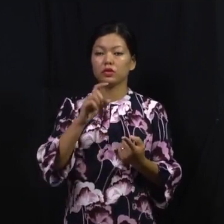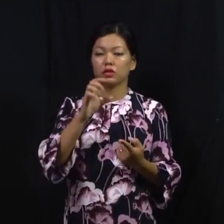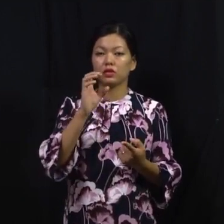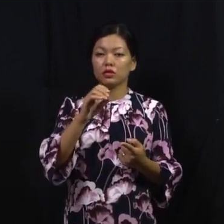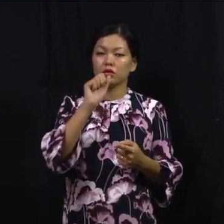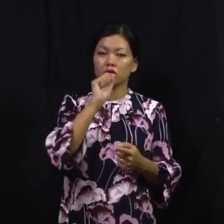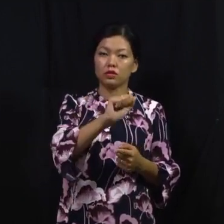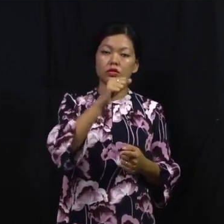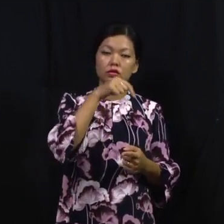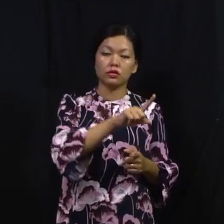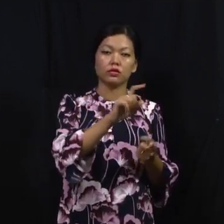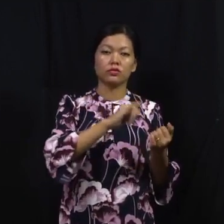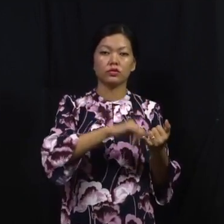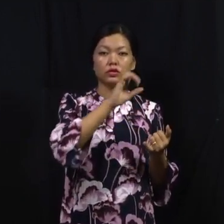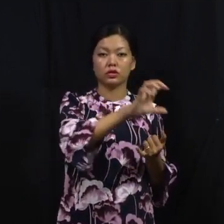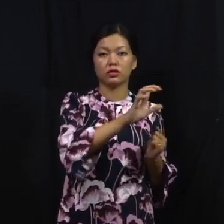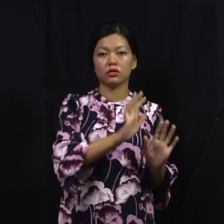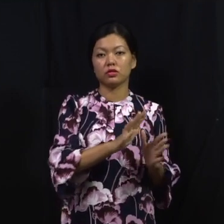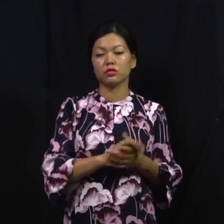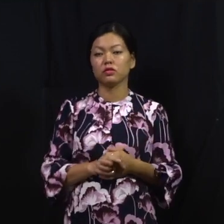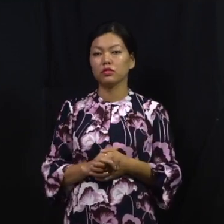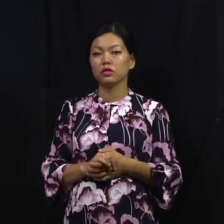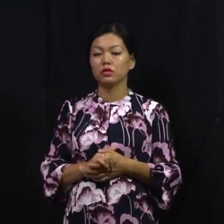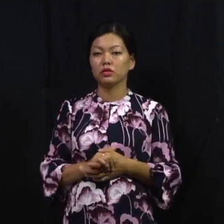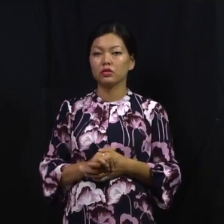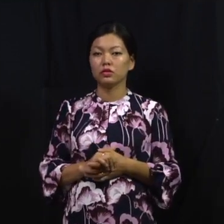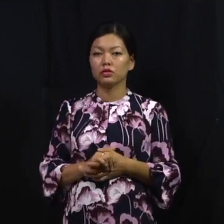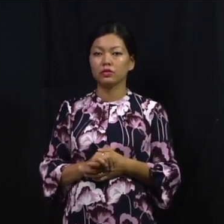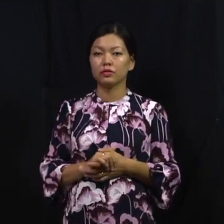state. Okay, the other point is